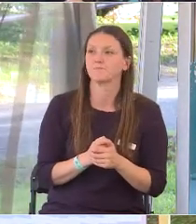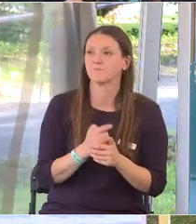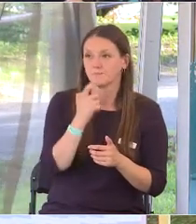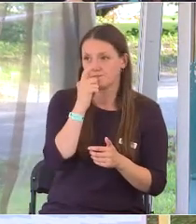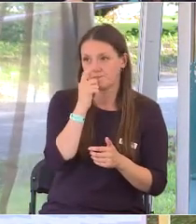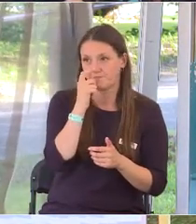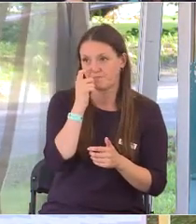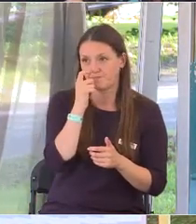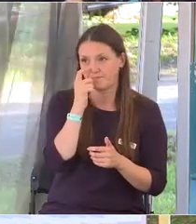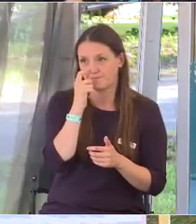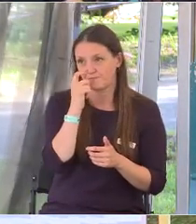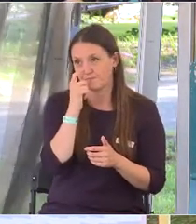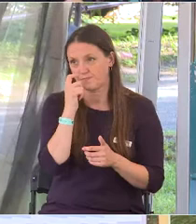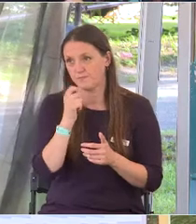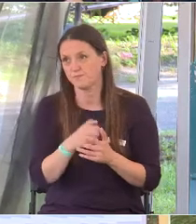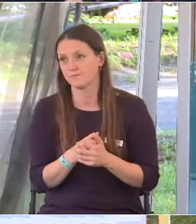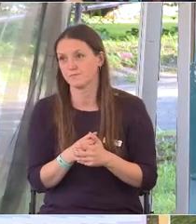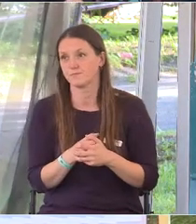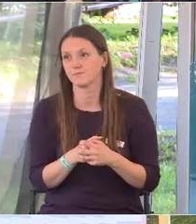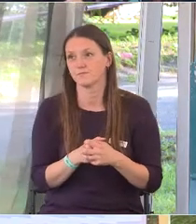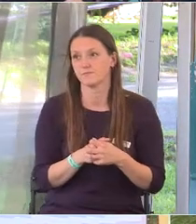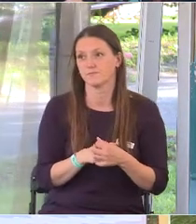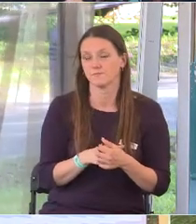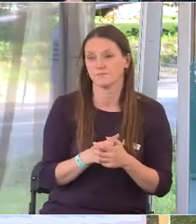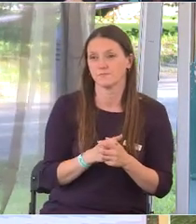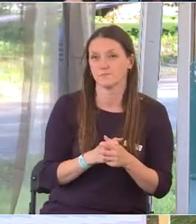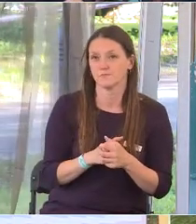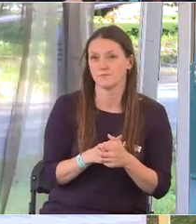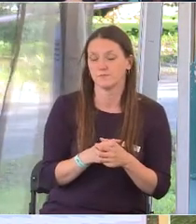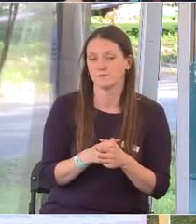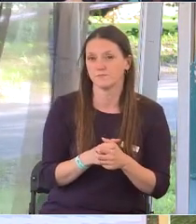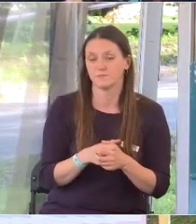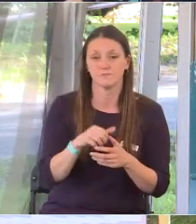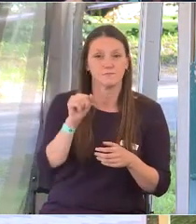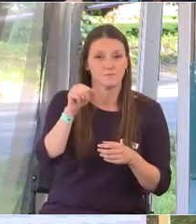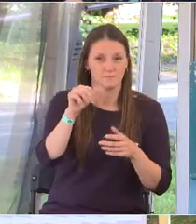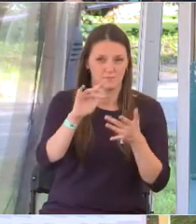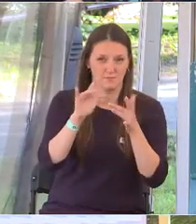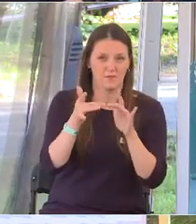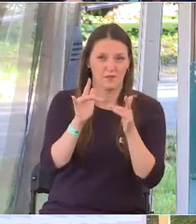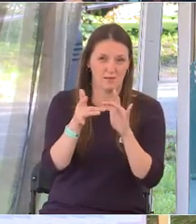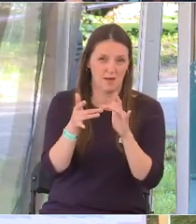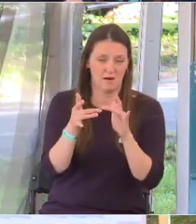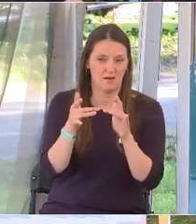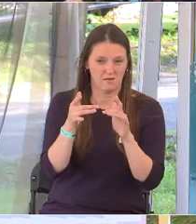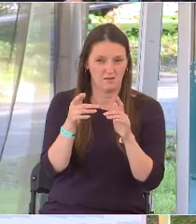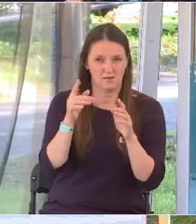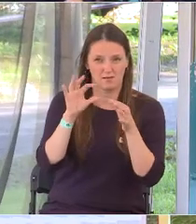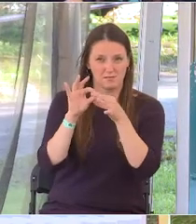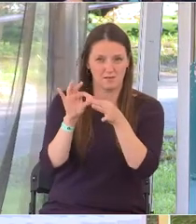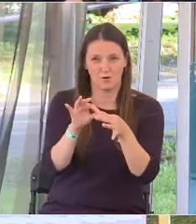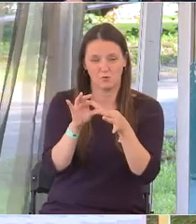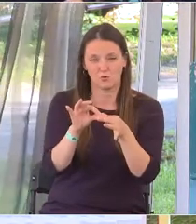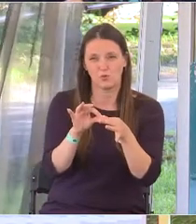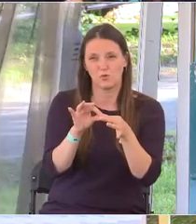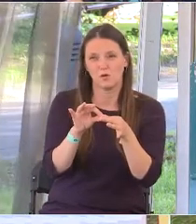Yes, this is related to, or the result of this internet time is what you've mentioned, that in